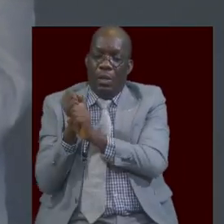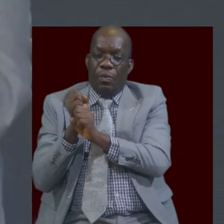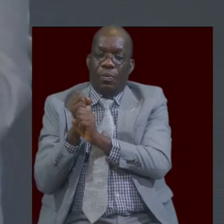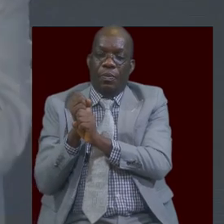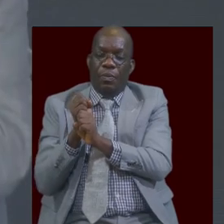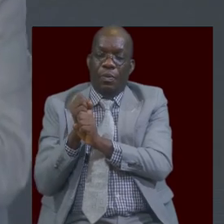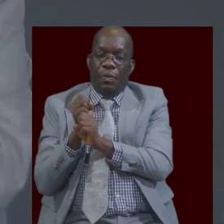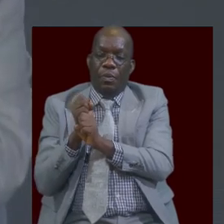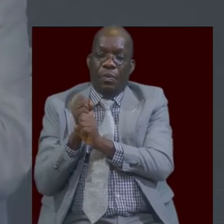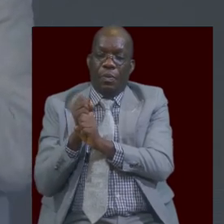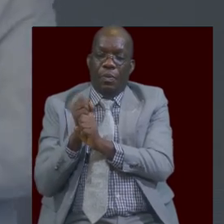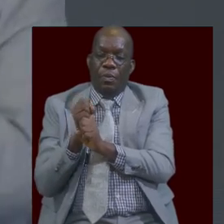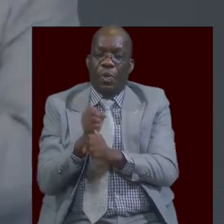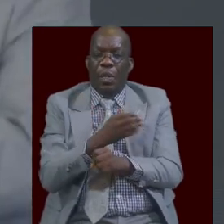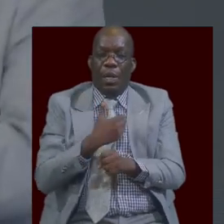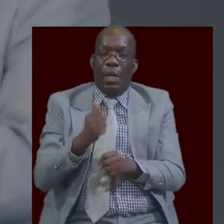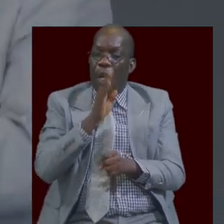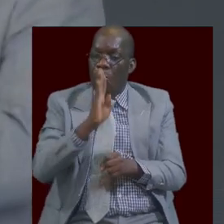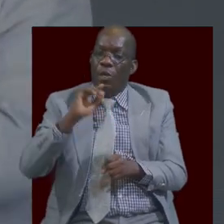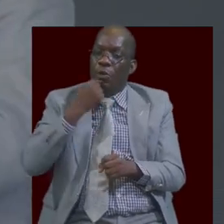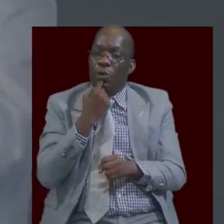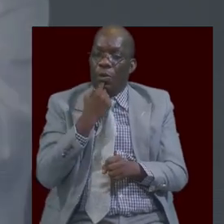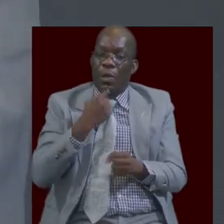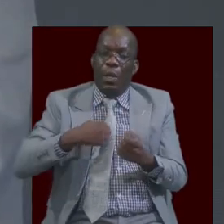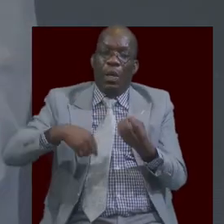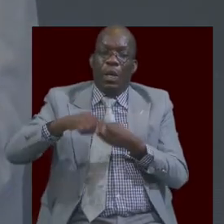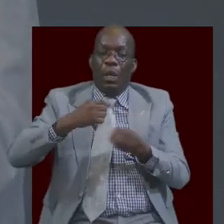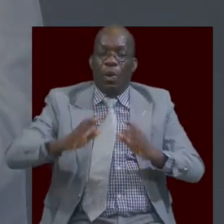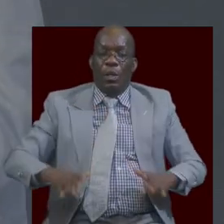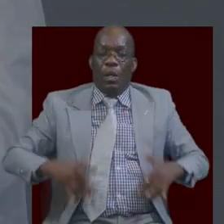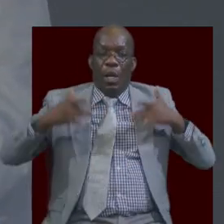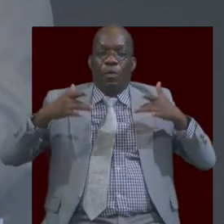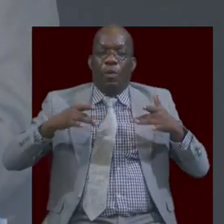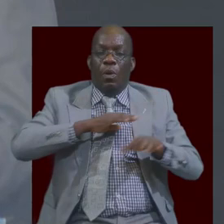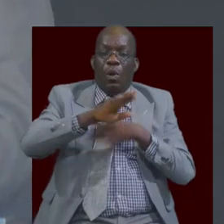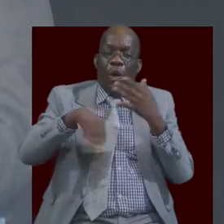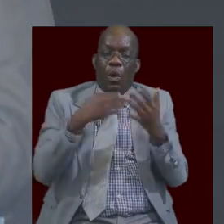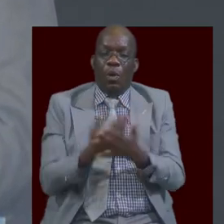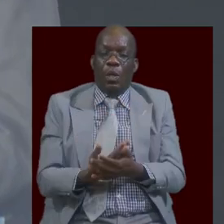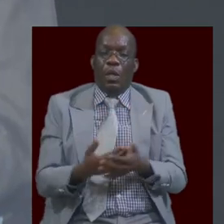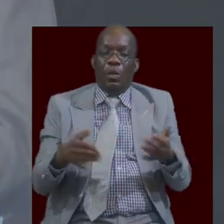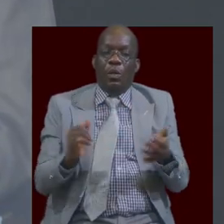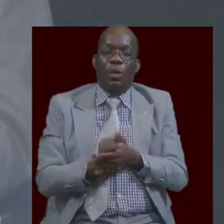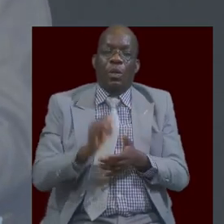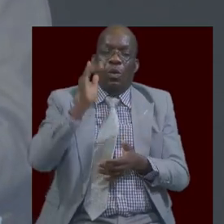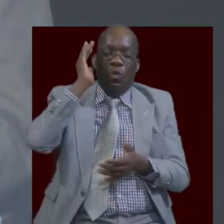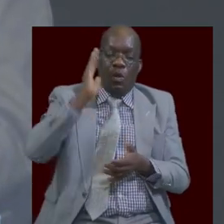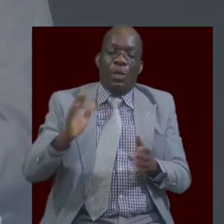and be honest about life. All that will take you to a new